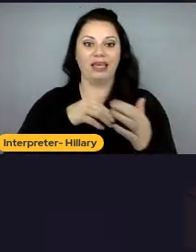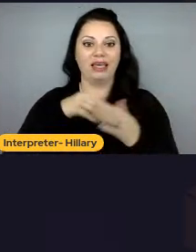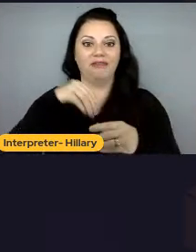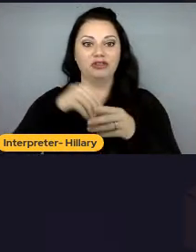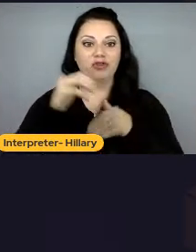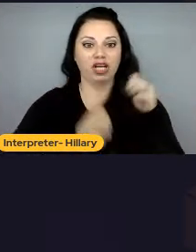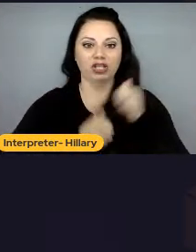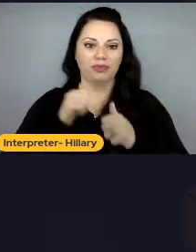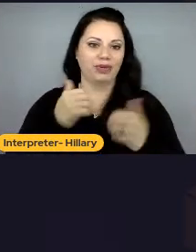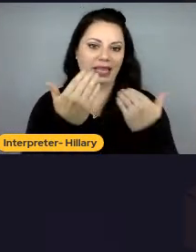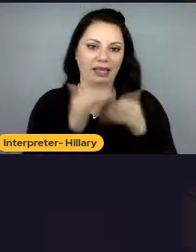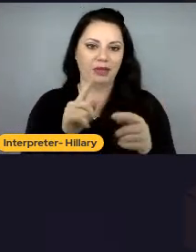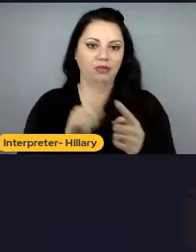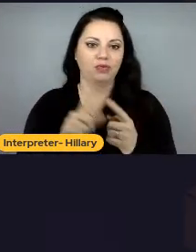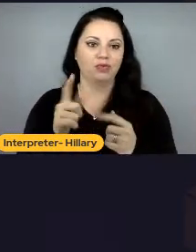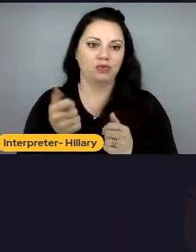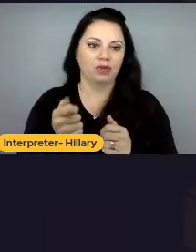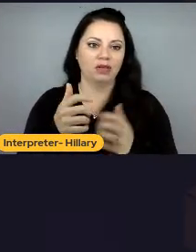to the remote server